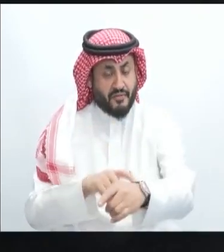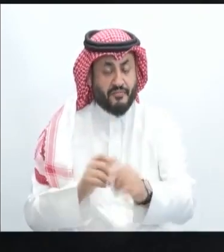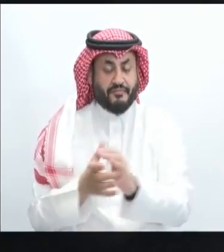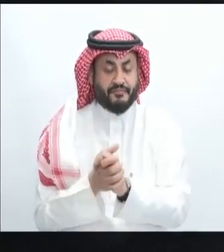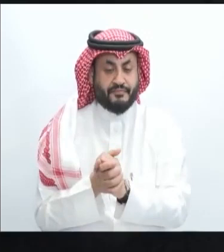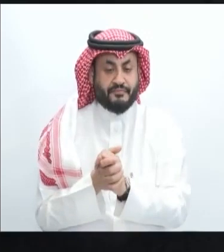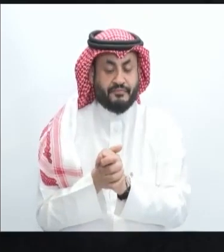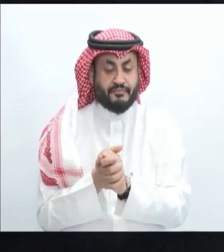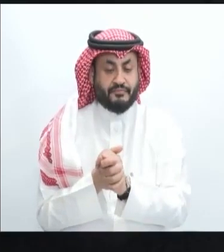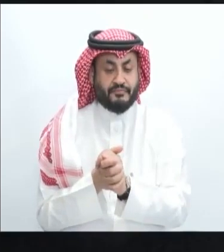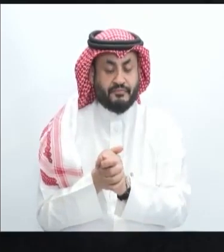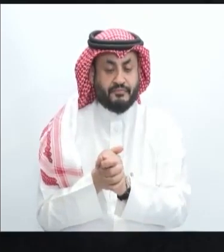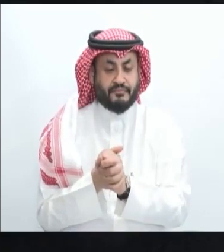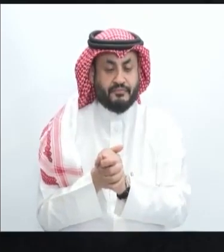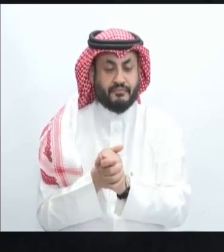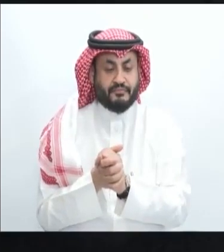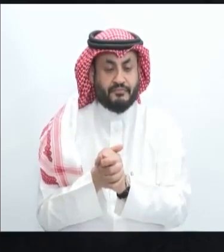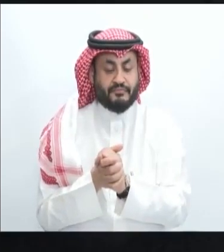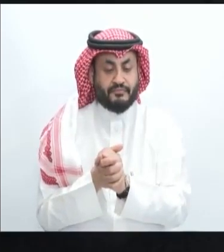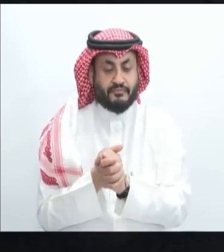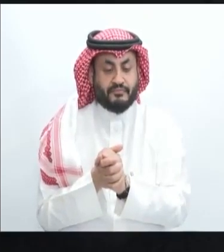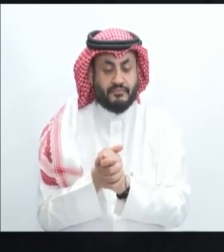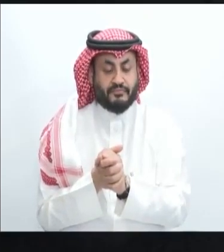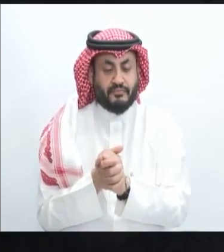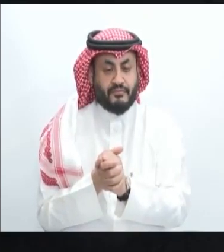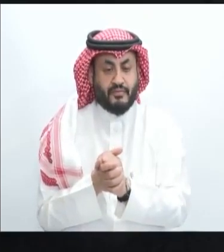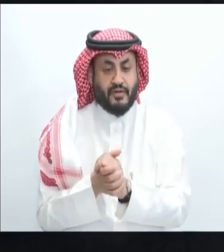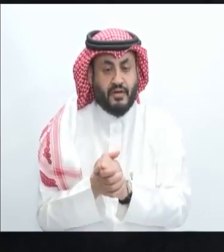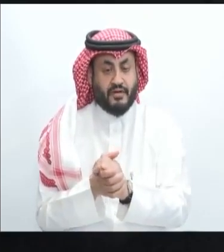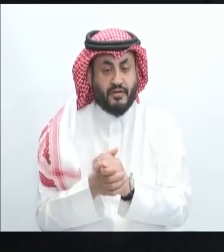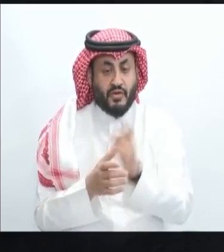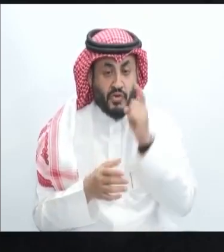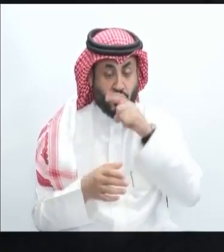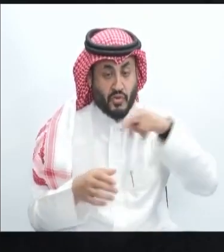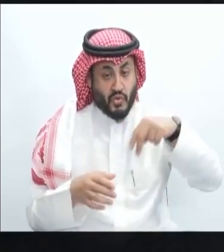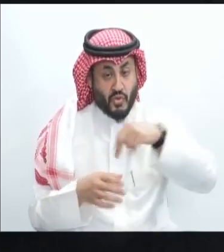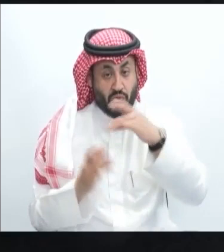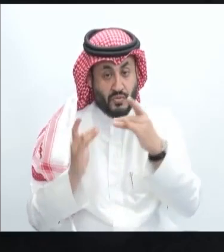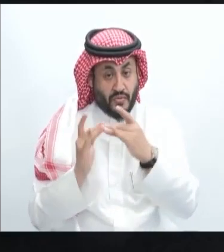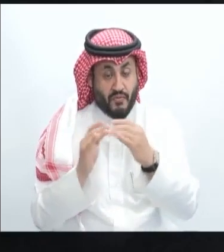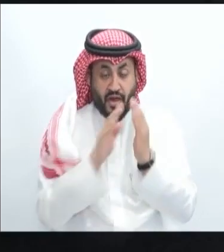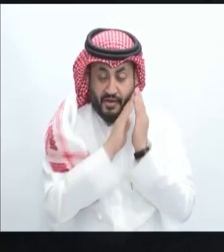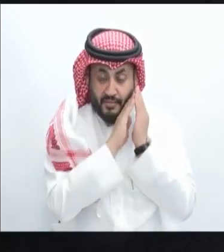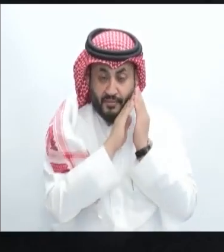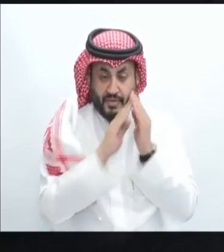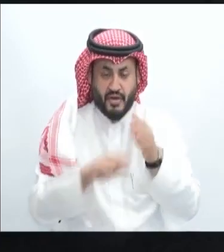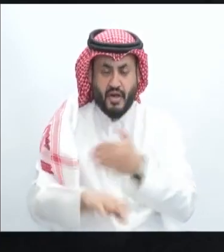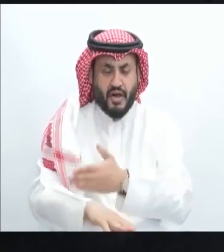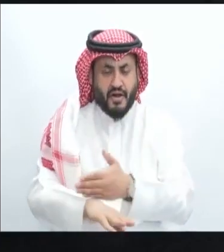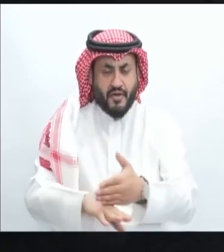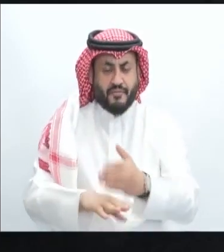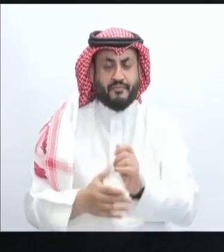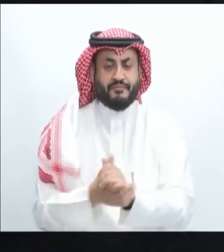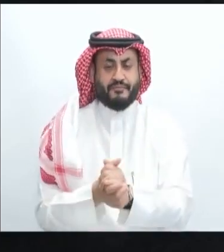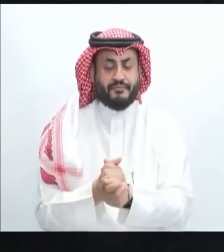the things that we should do is we should go to bed early. We should sleep early so